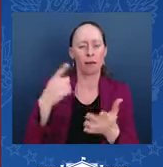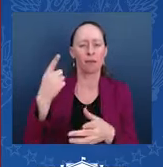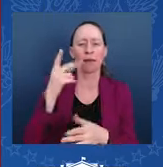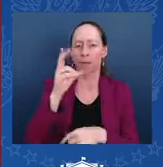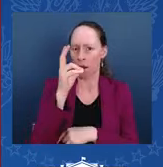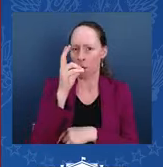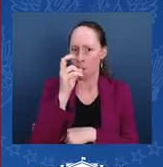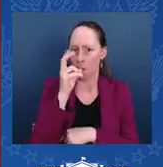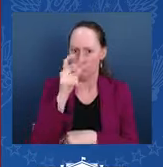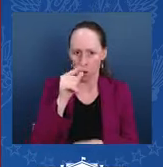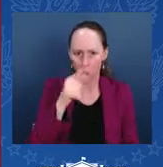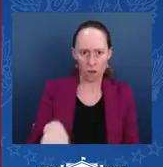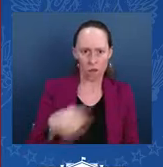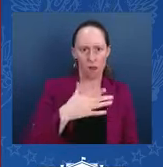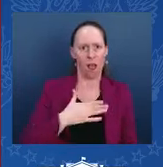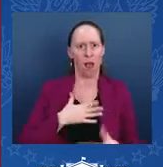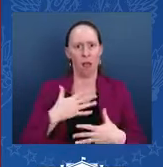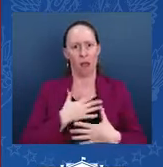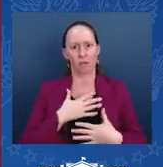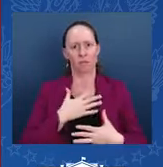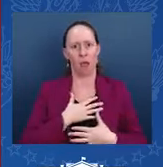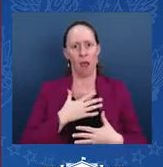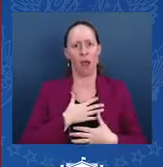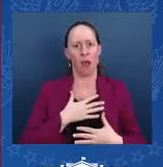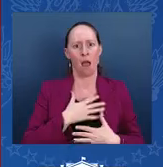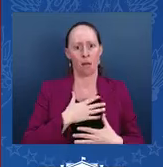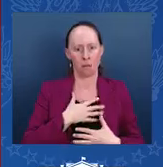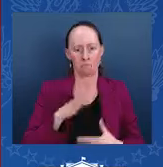severe, that they need to breathe.